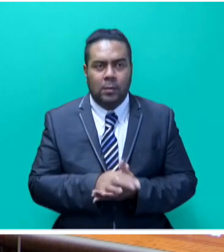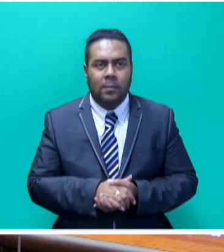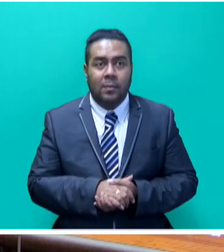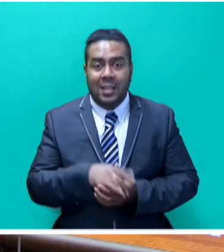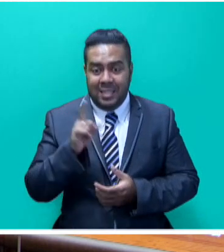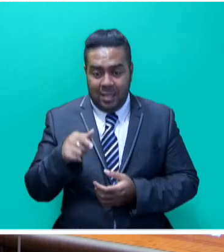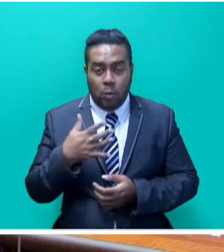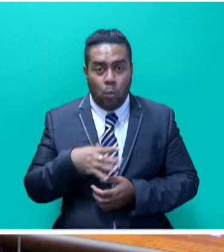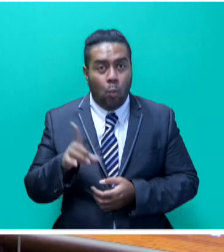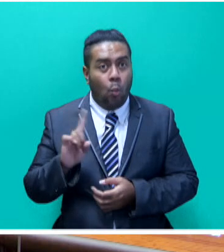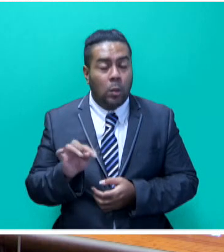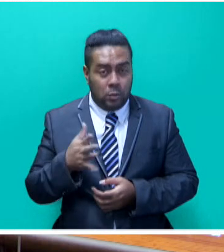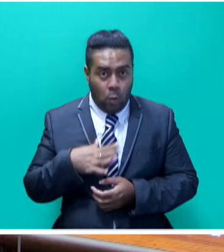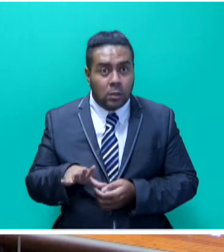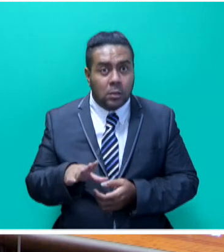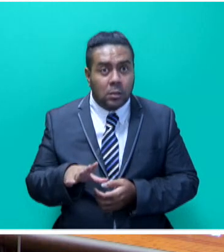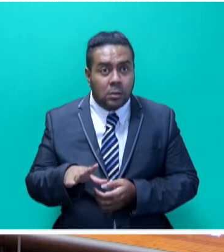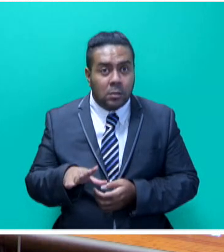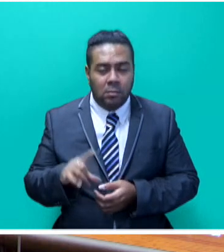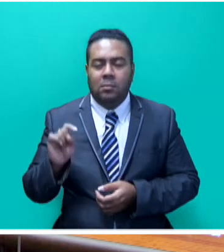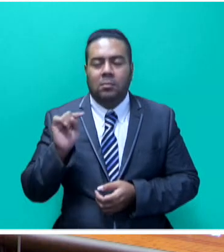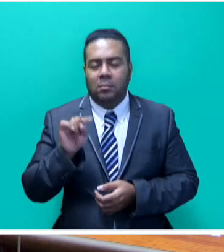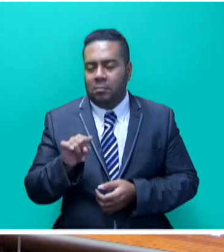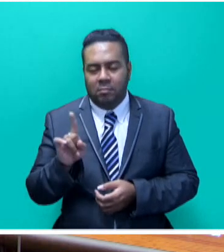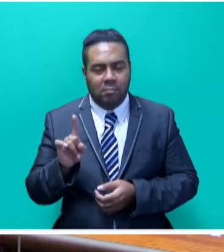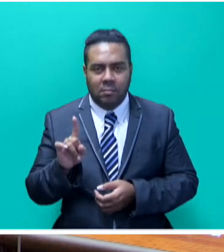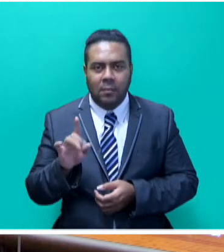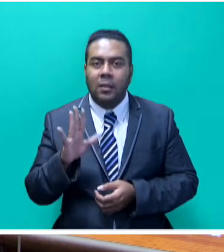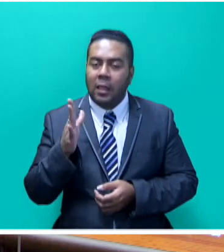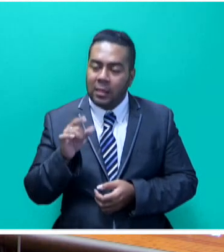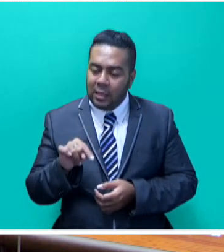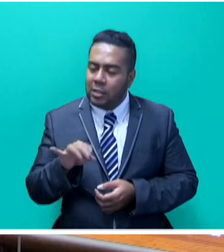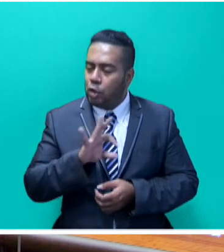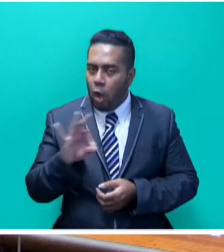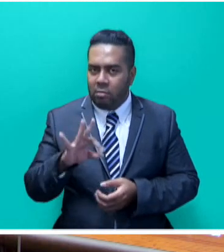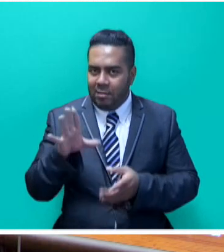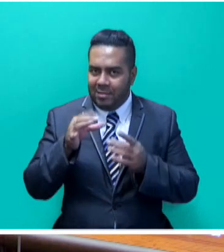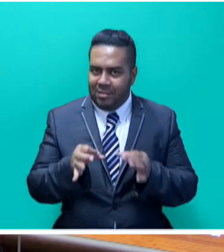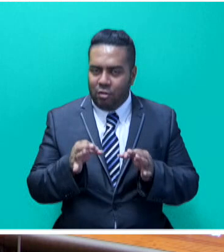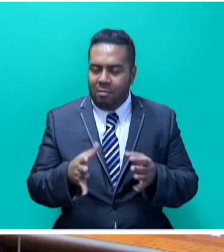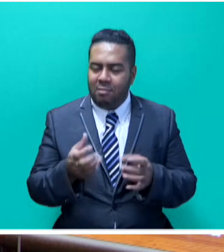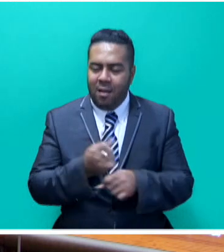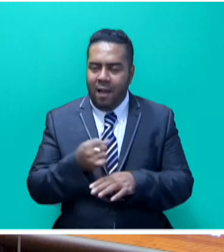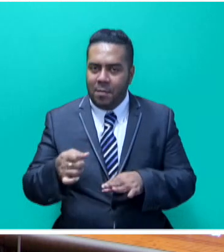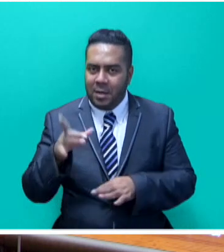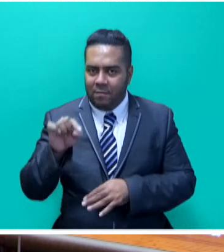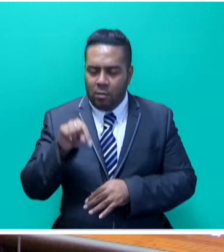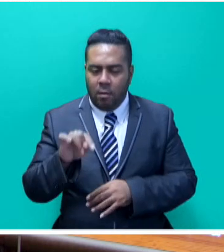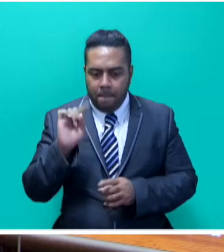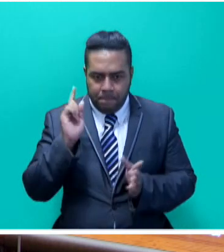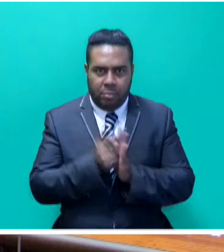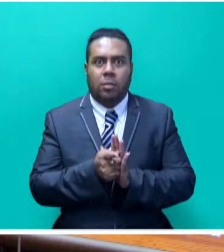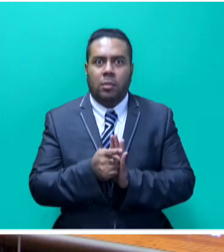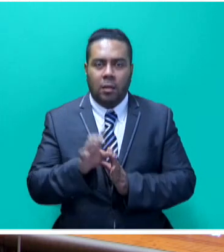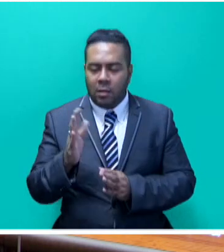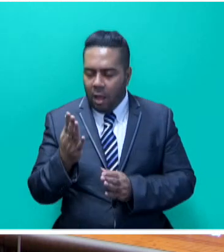what Honorable Charlie wants? However, sir, this is not a decision that the government has taken at the spur of the moment.